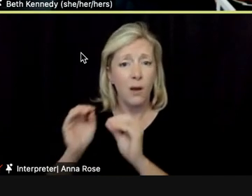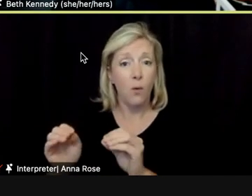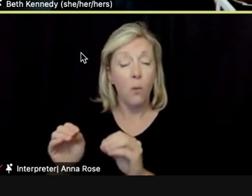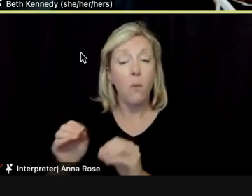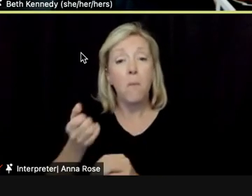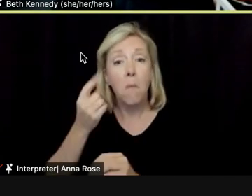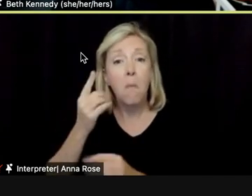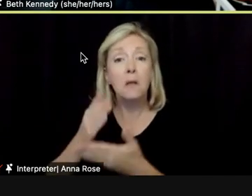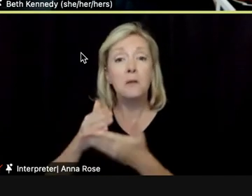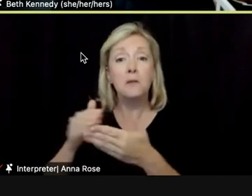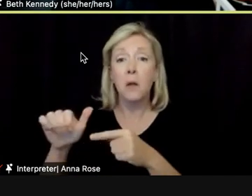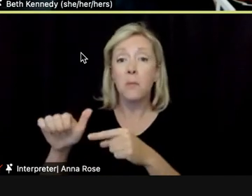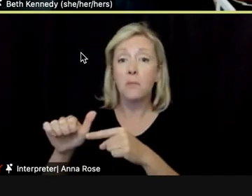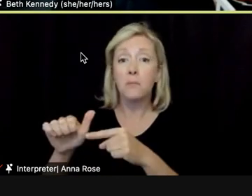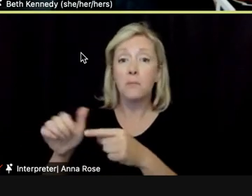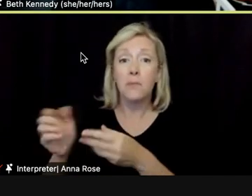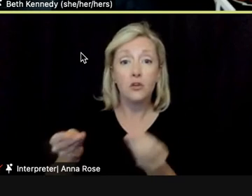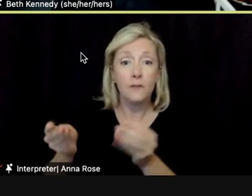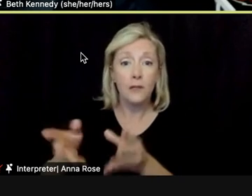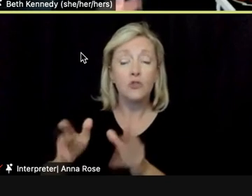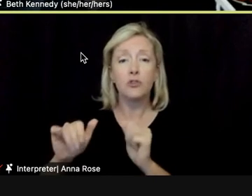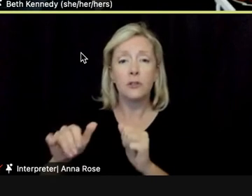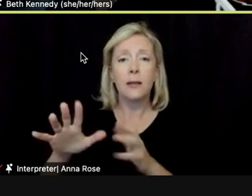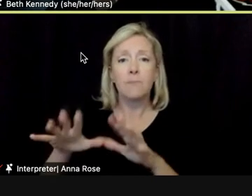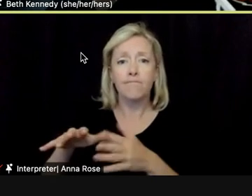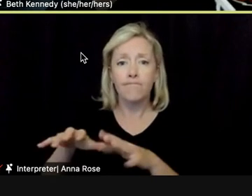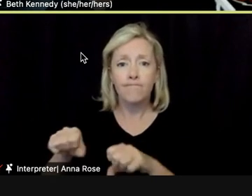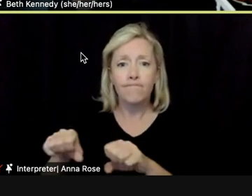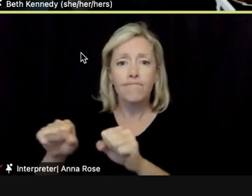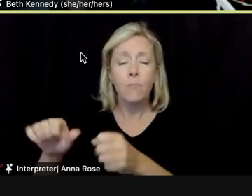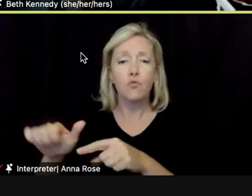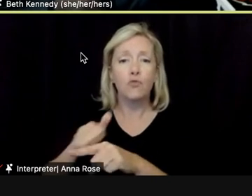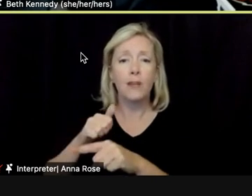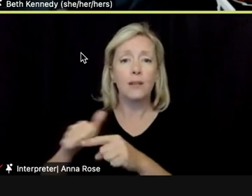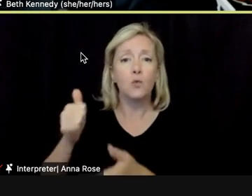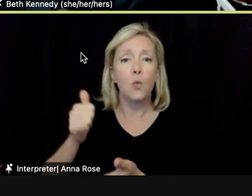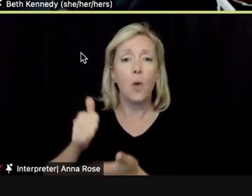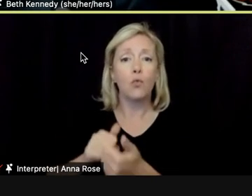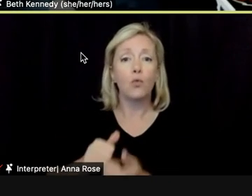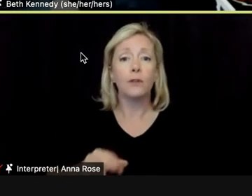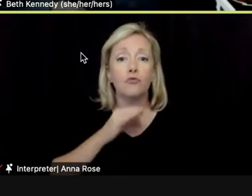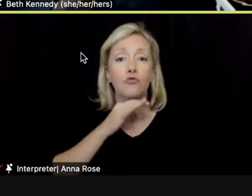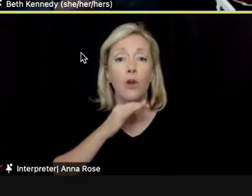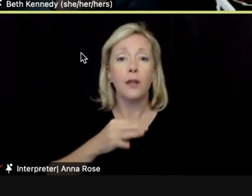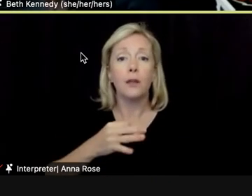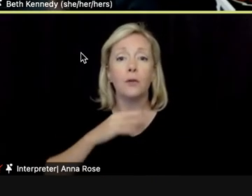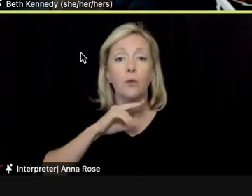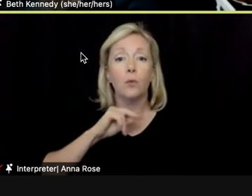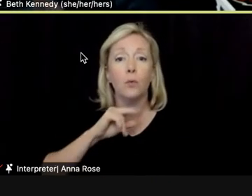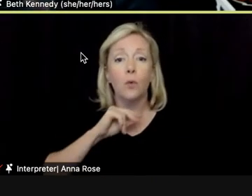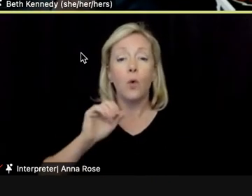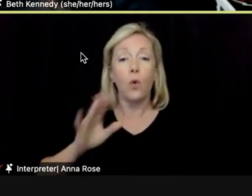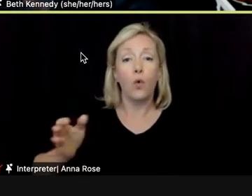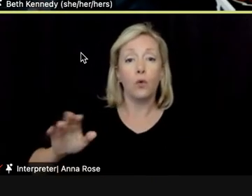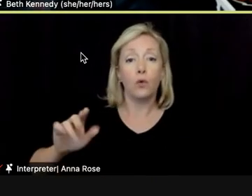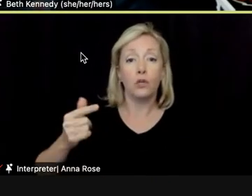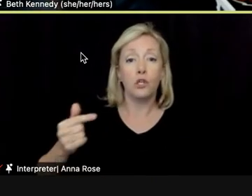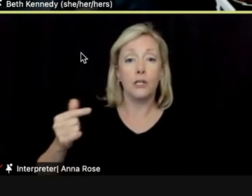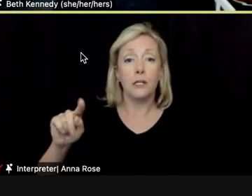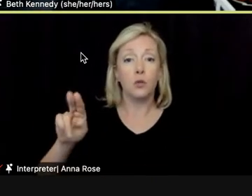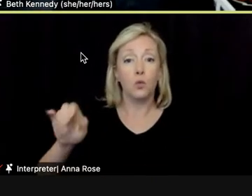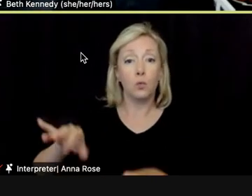interveners can be trained to help with trachs or with G-tubes, sometimes with toileting kinds